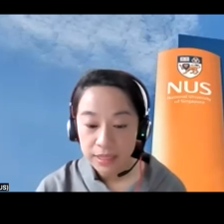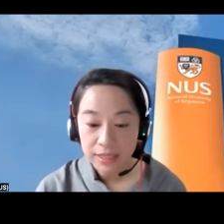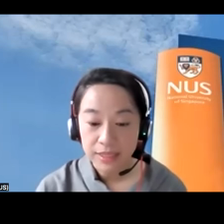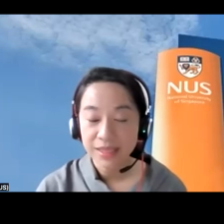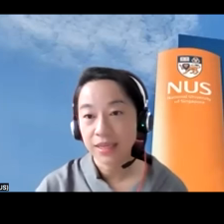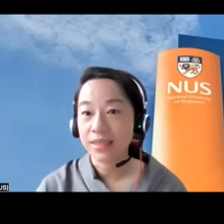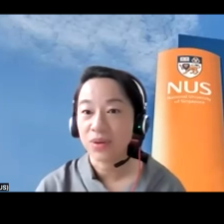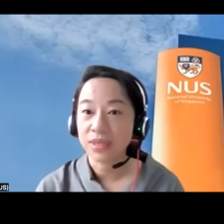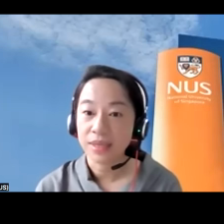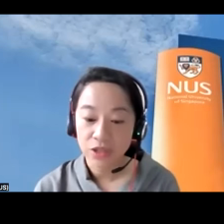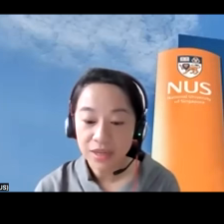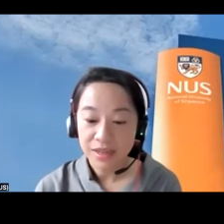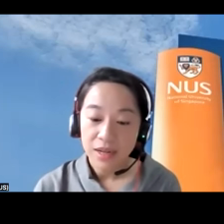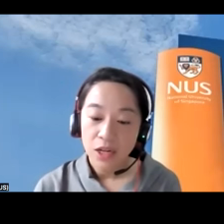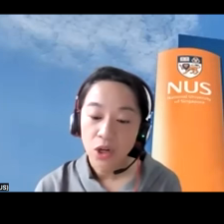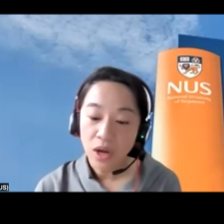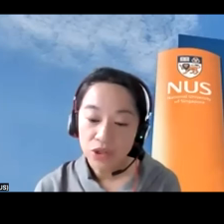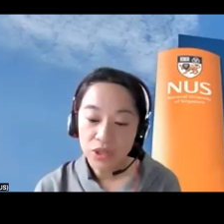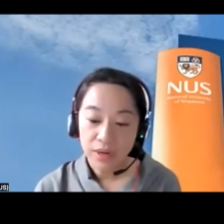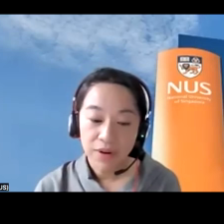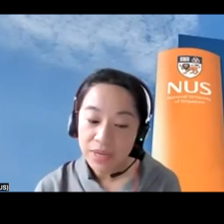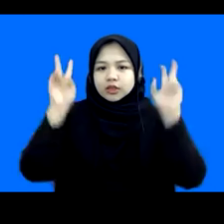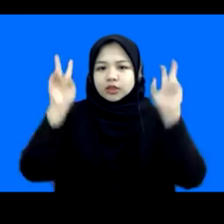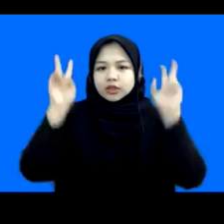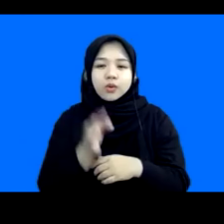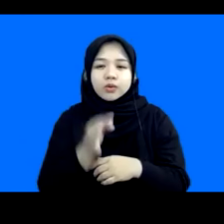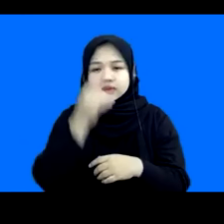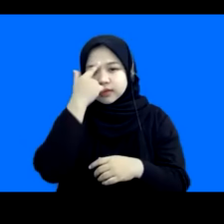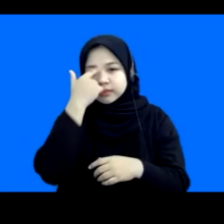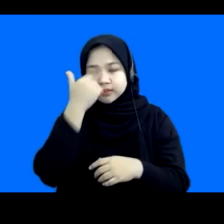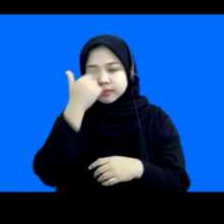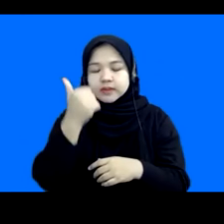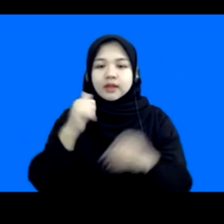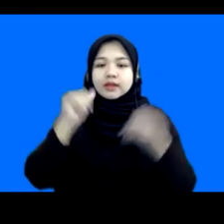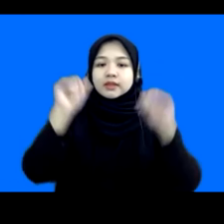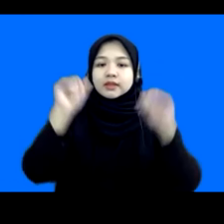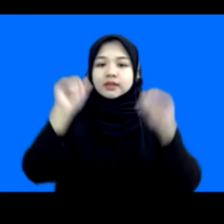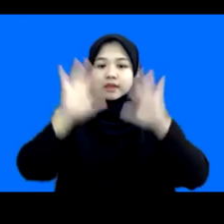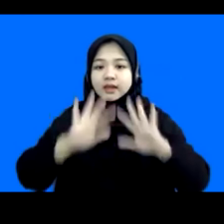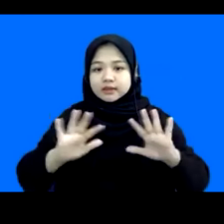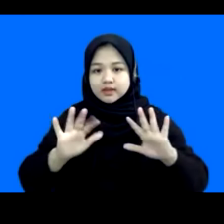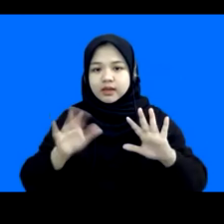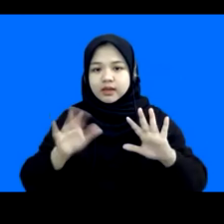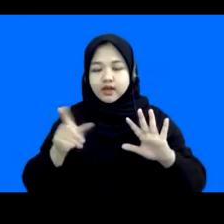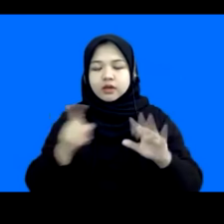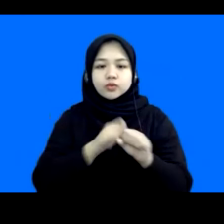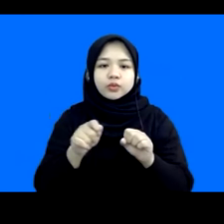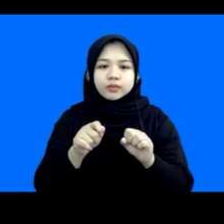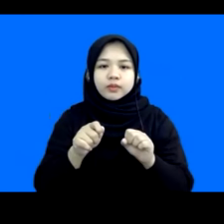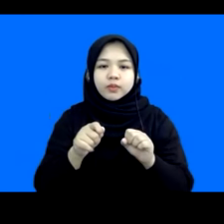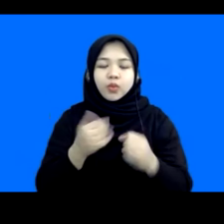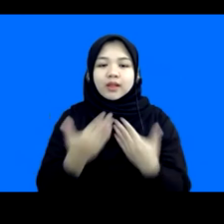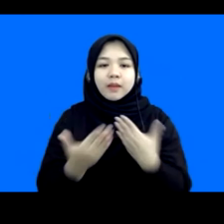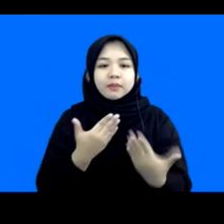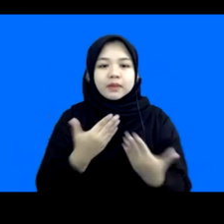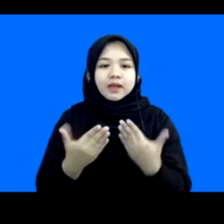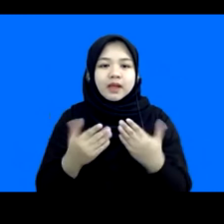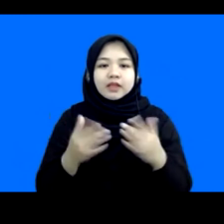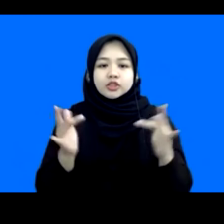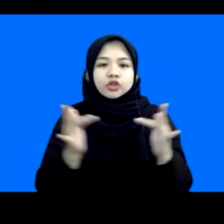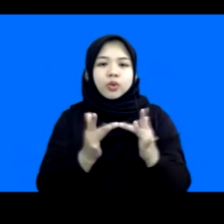smartest cities in Southeast Asia, launched a very smart contact tracing application in the early days of